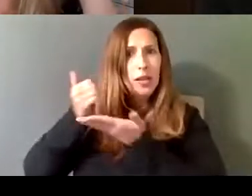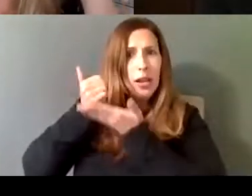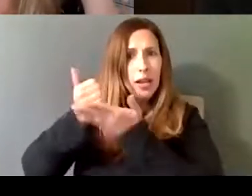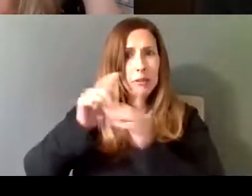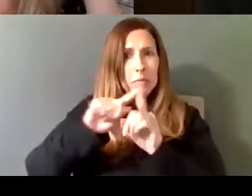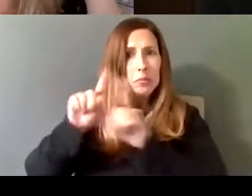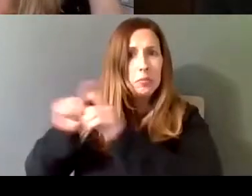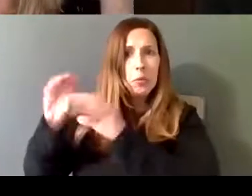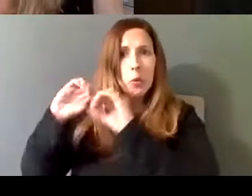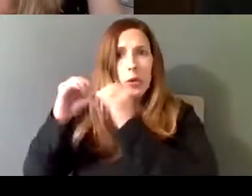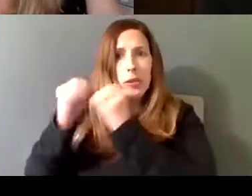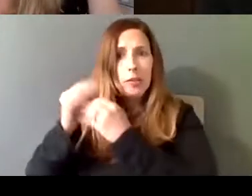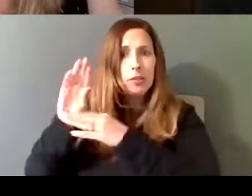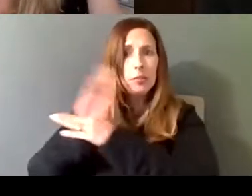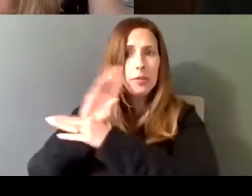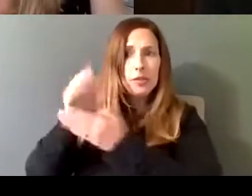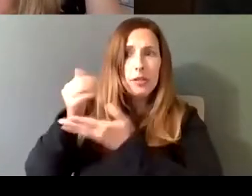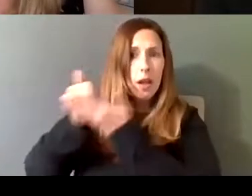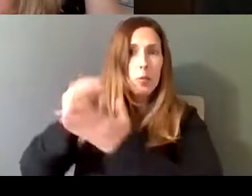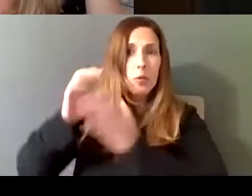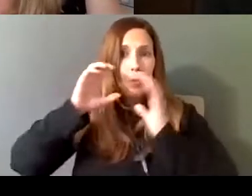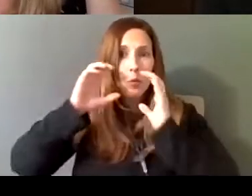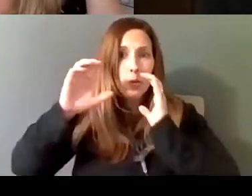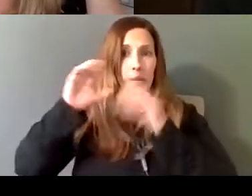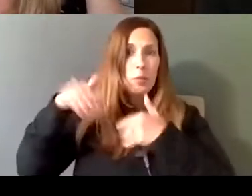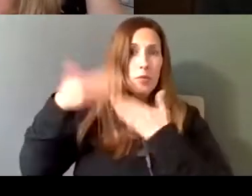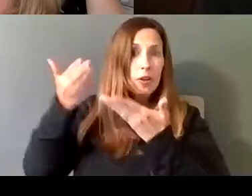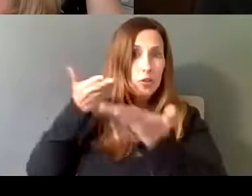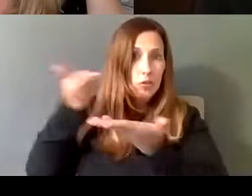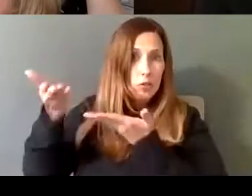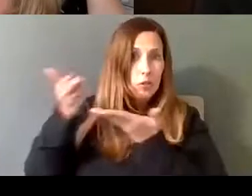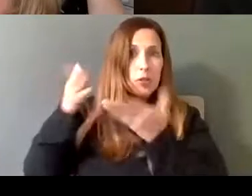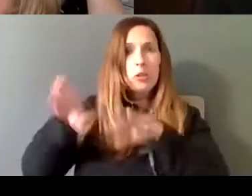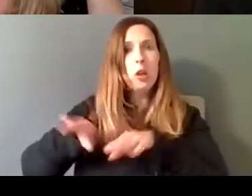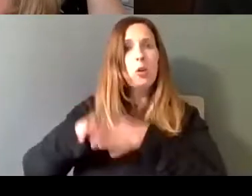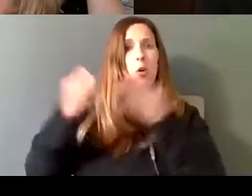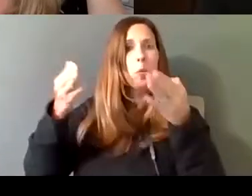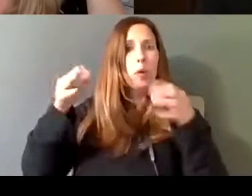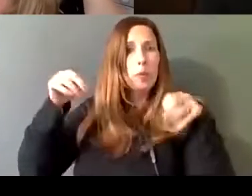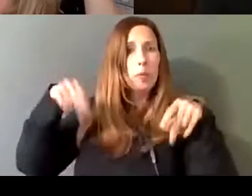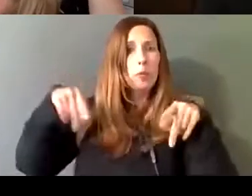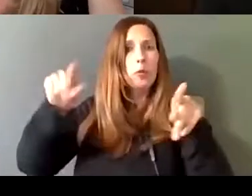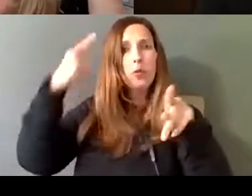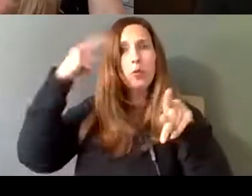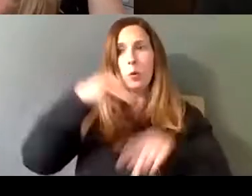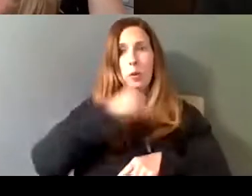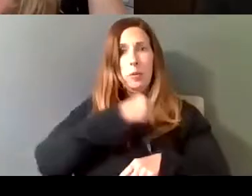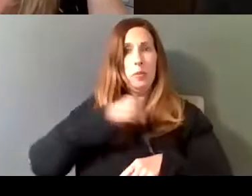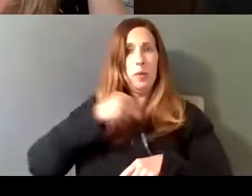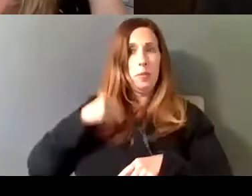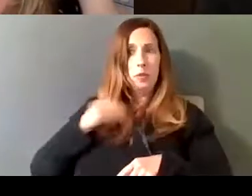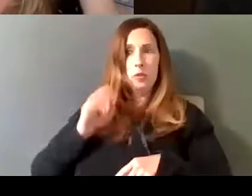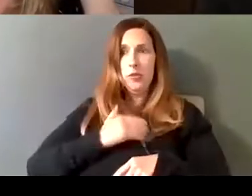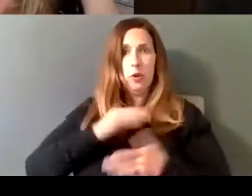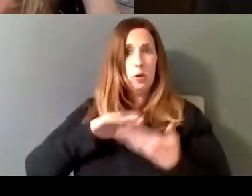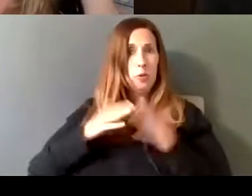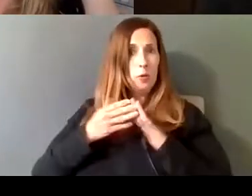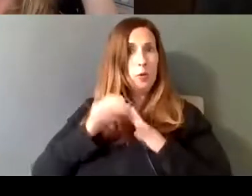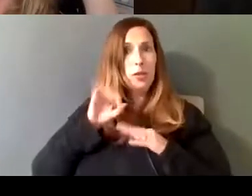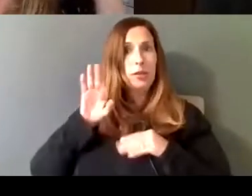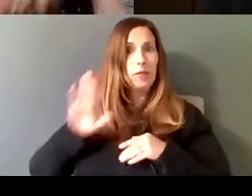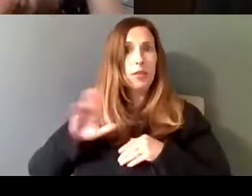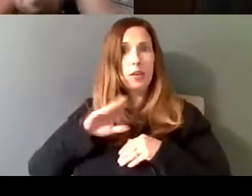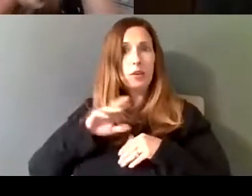communicate, provide services, and open up opportunities to members of our community whose native language is something other than